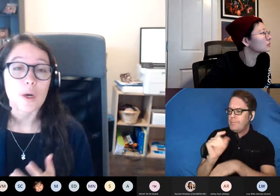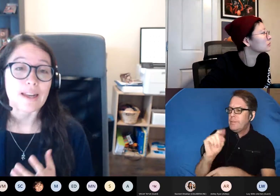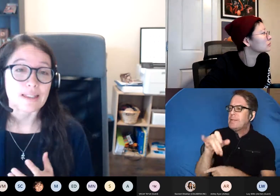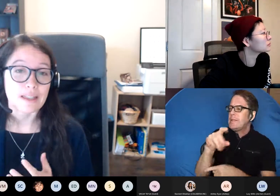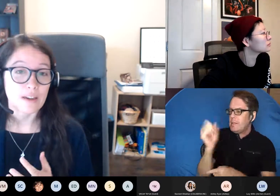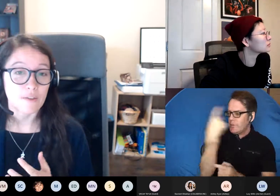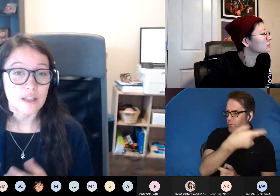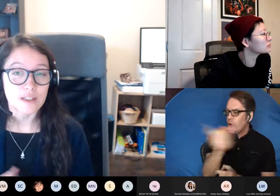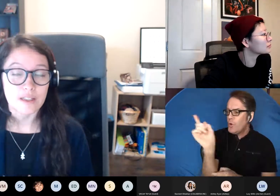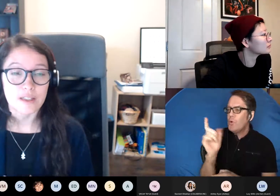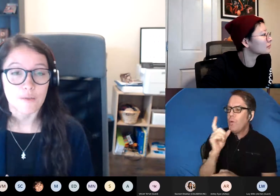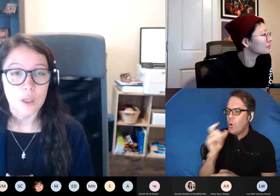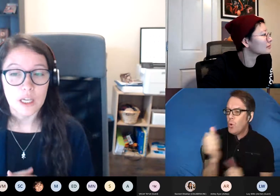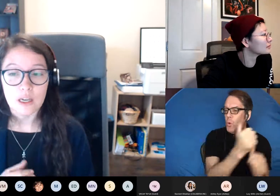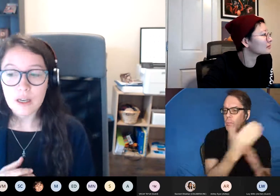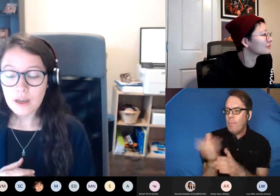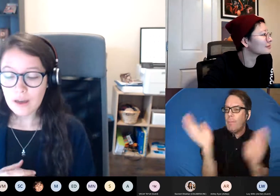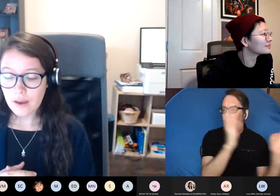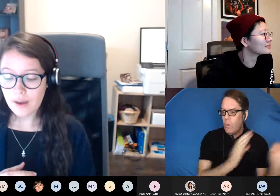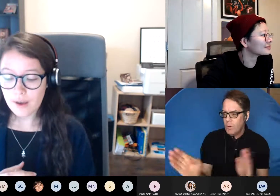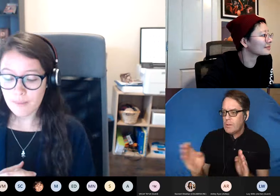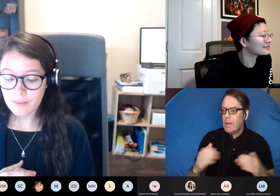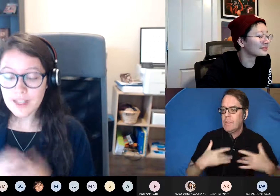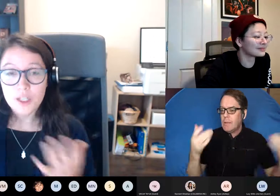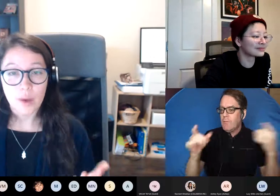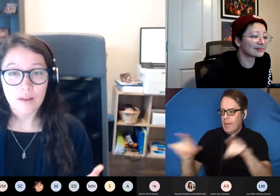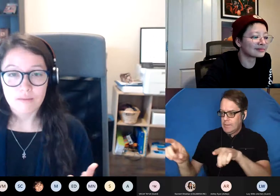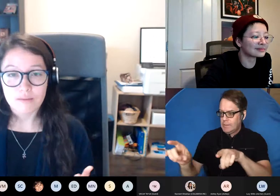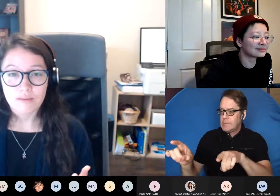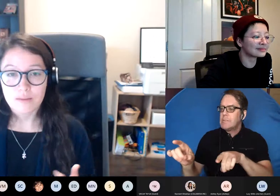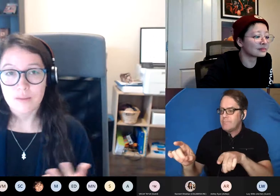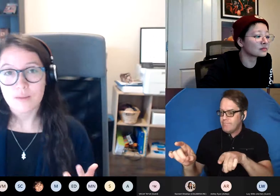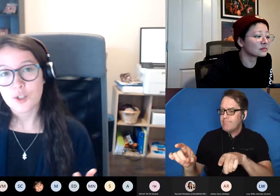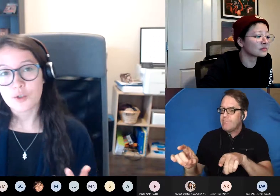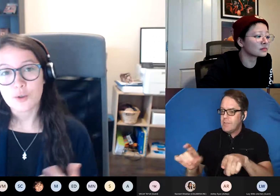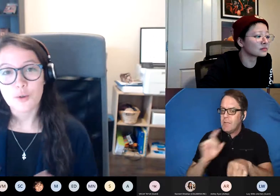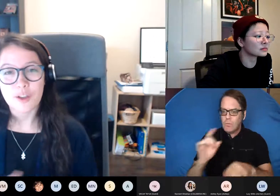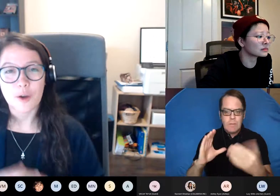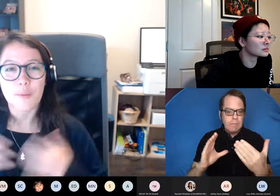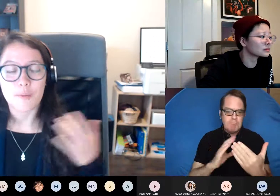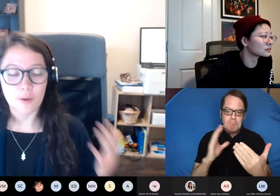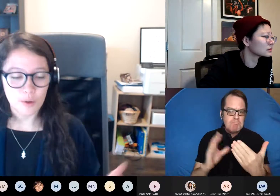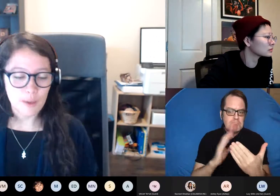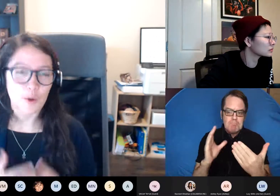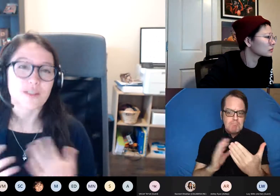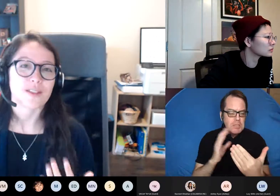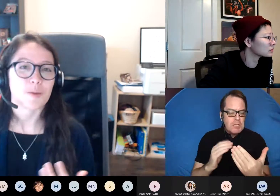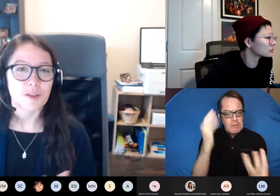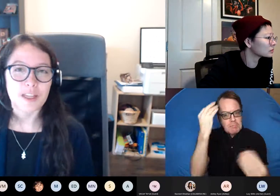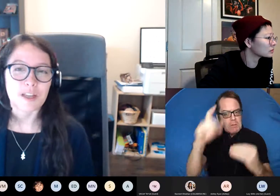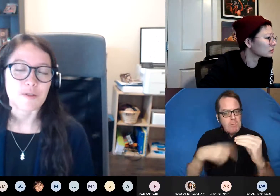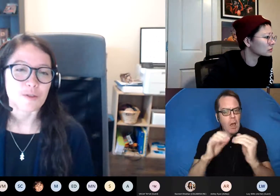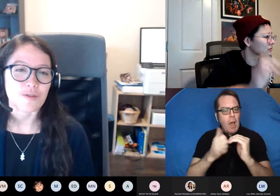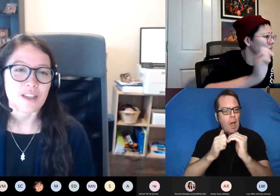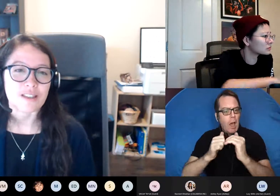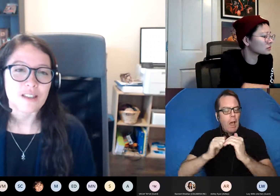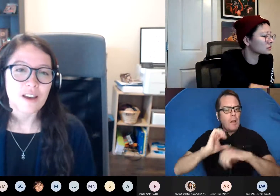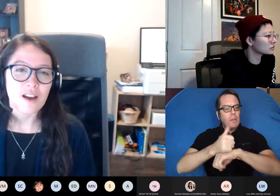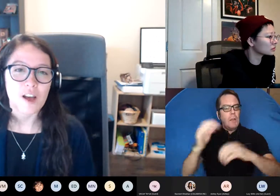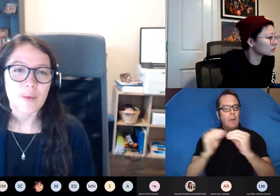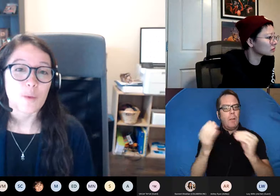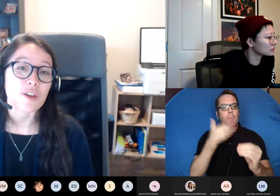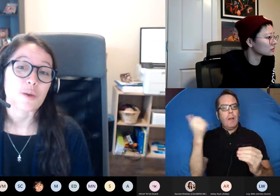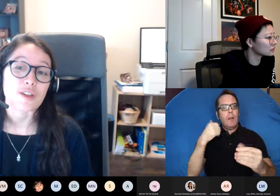to organizing events. This is a really easy way to, create more accessibility and